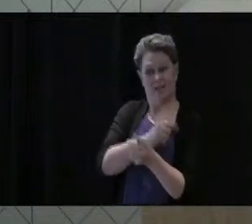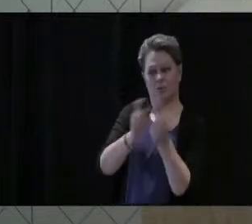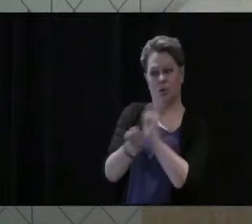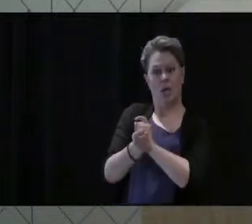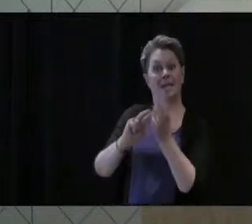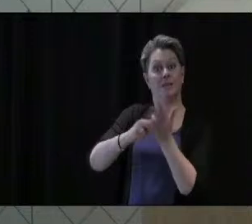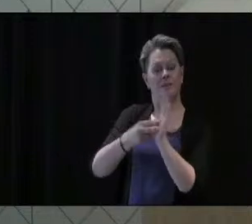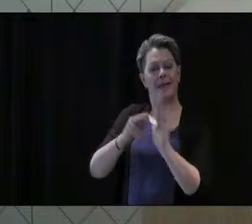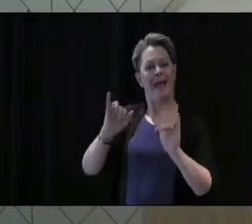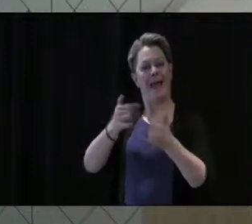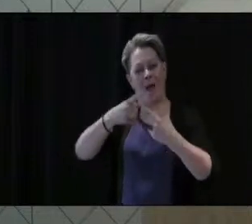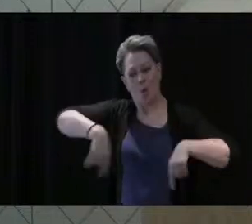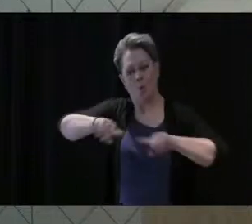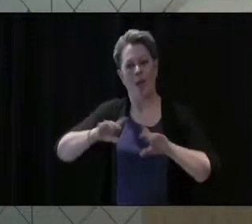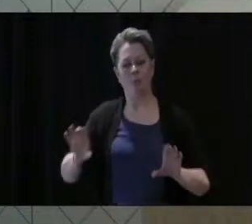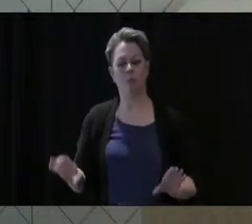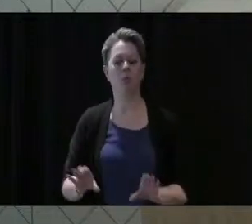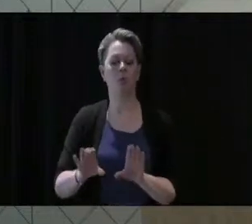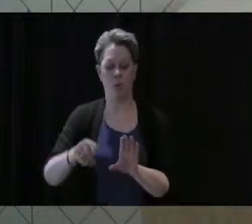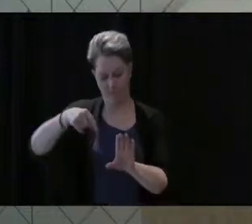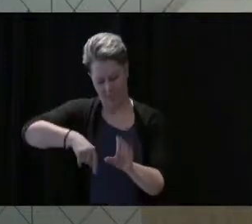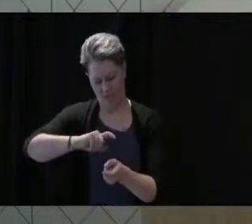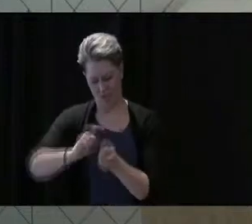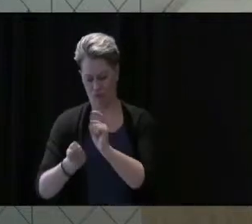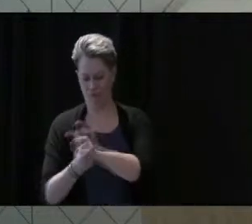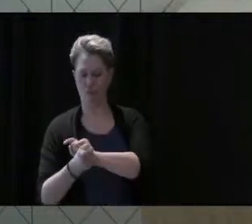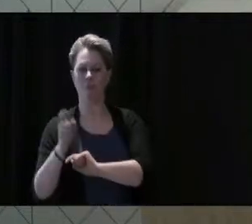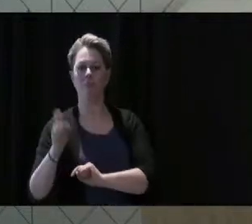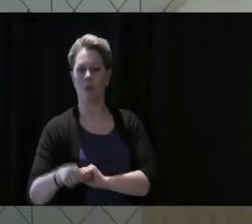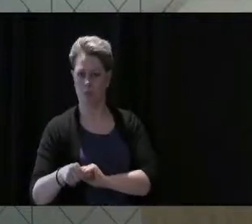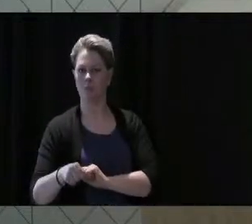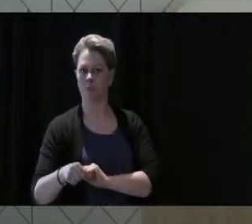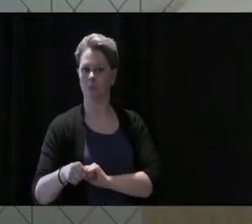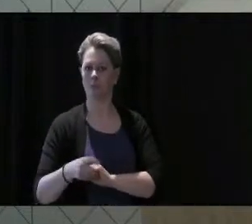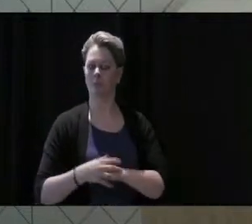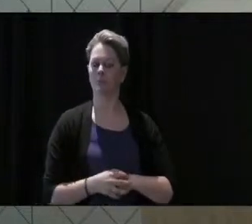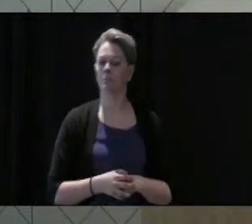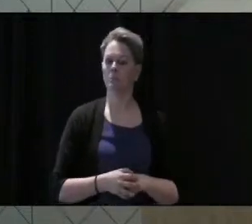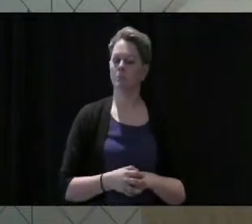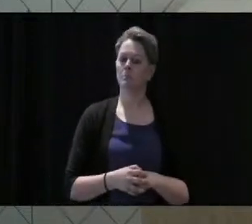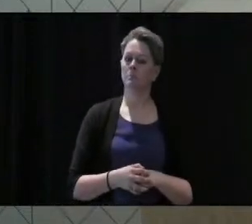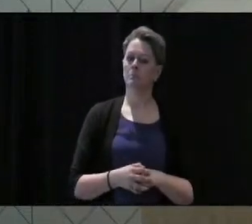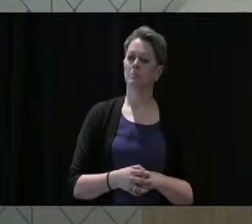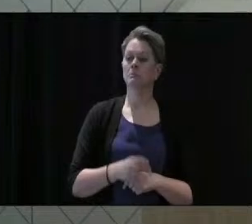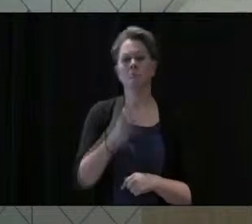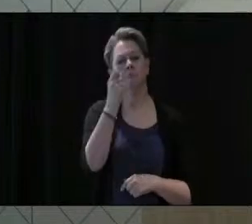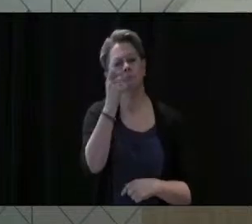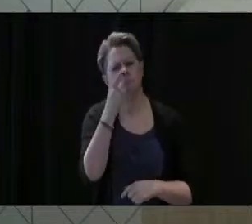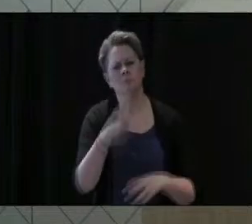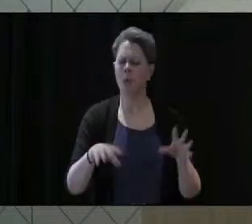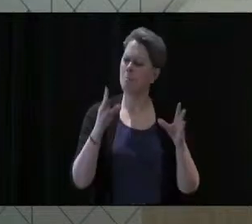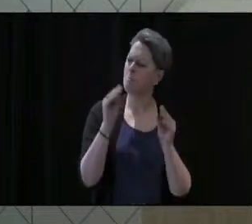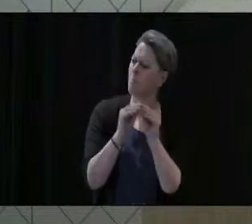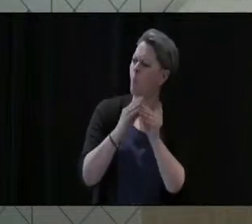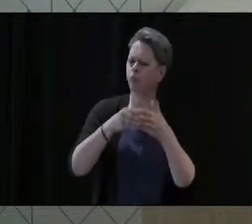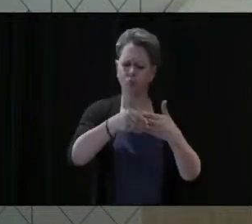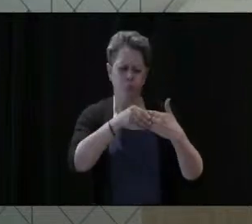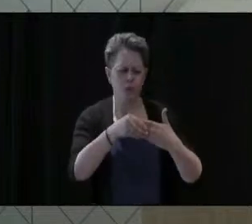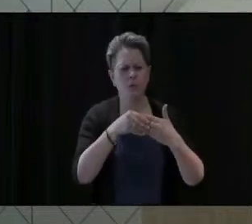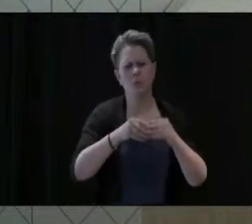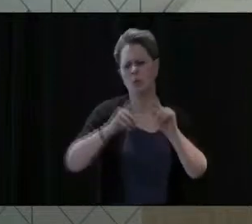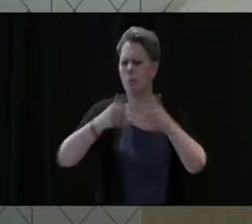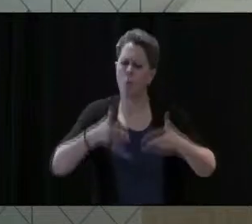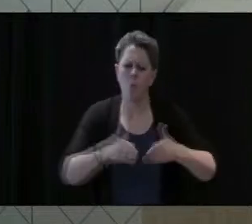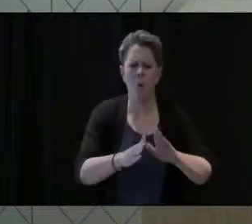also change. There are better, more flexible, more customized approaches